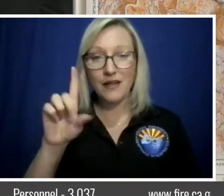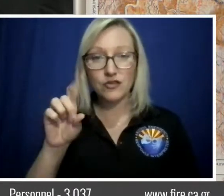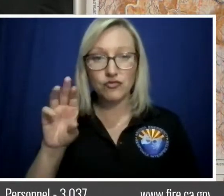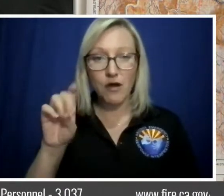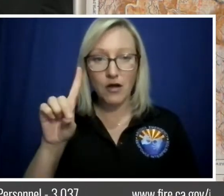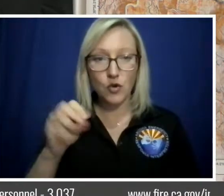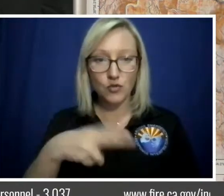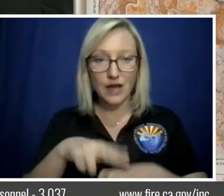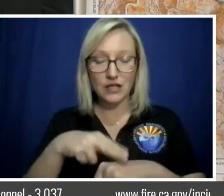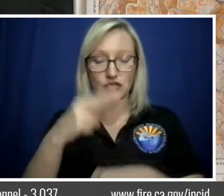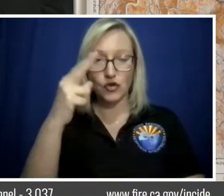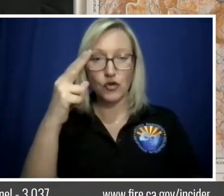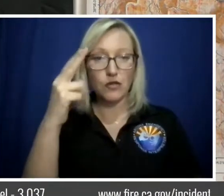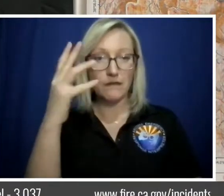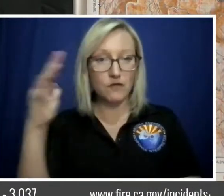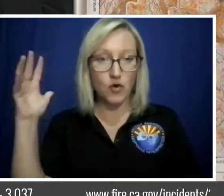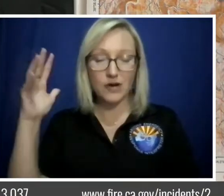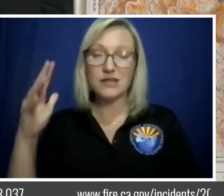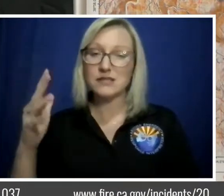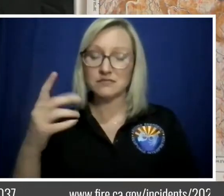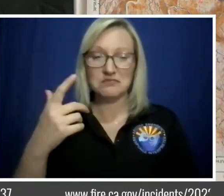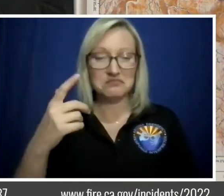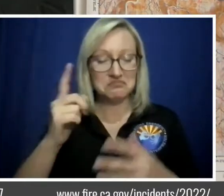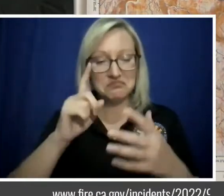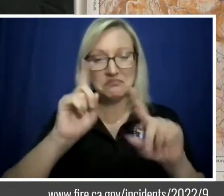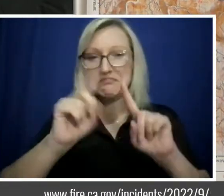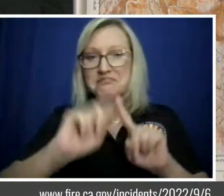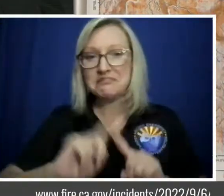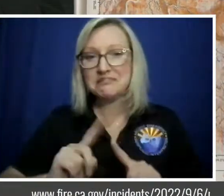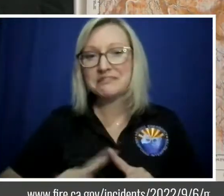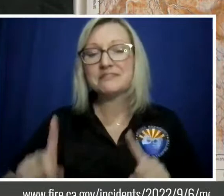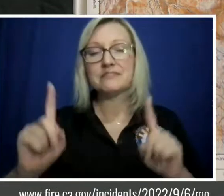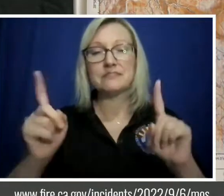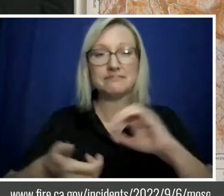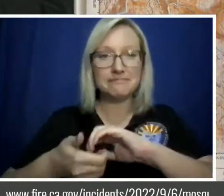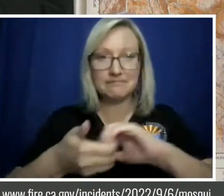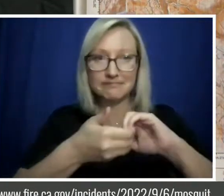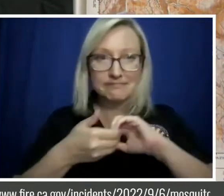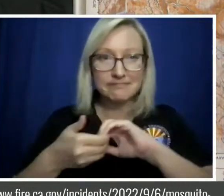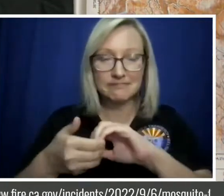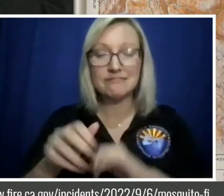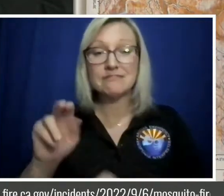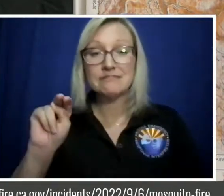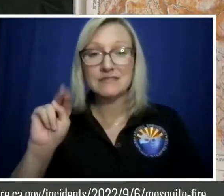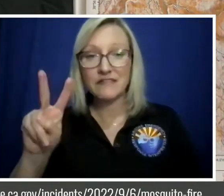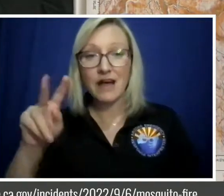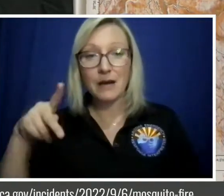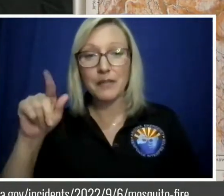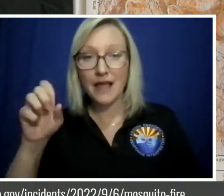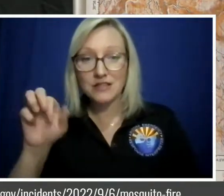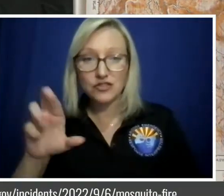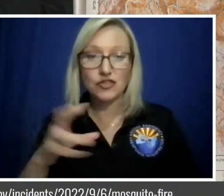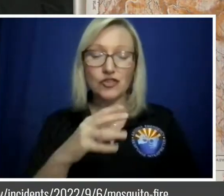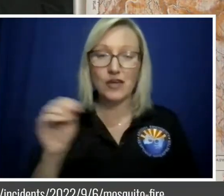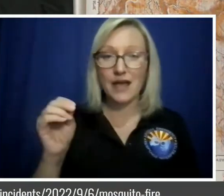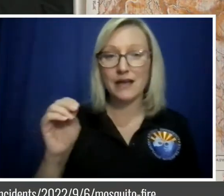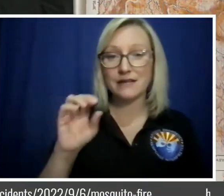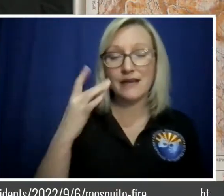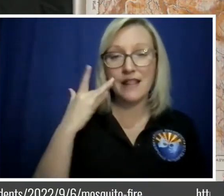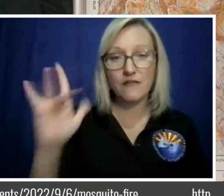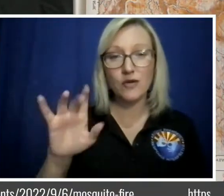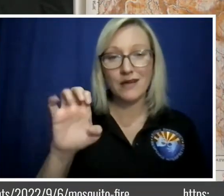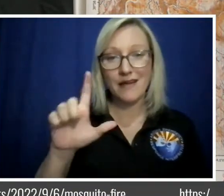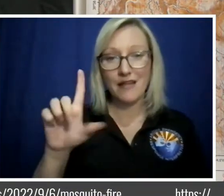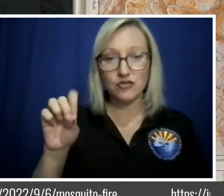FIRE partners from the Amador El Dorado unit and the Nevada Yuba Placer unit. Together, we remain committed, again,